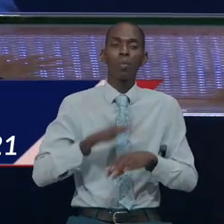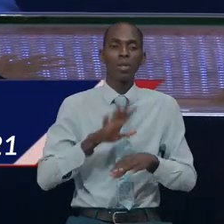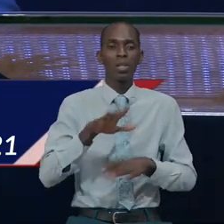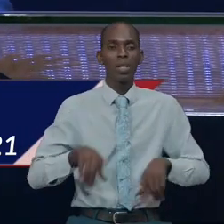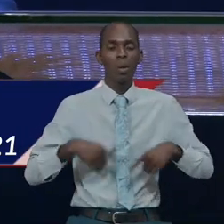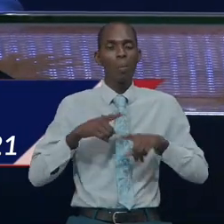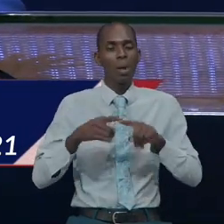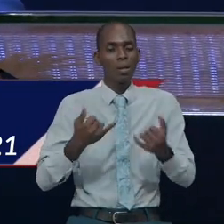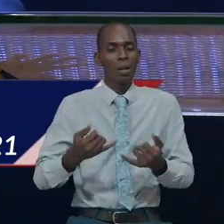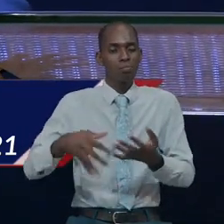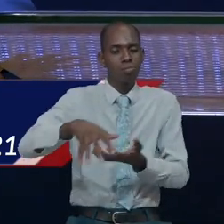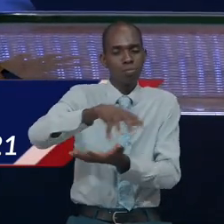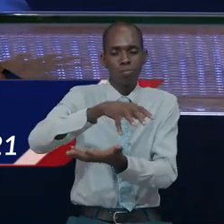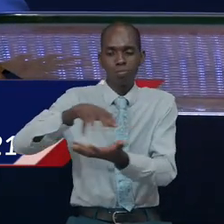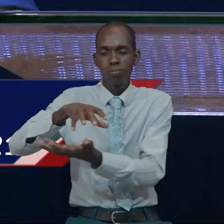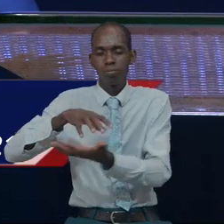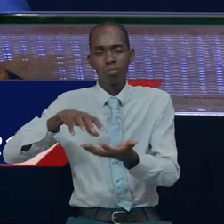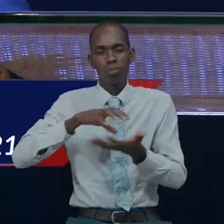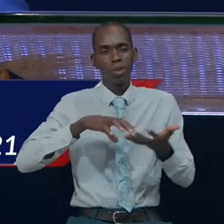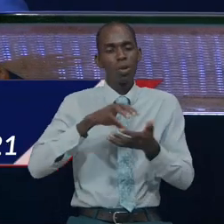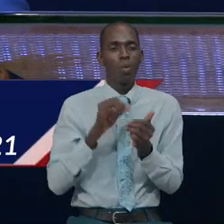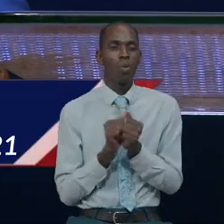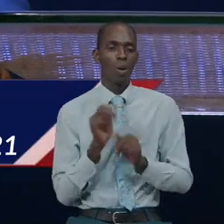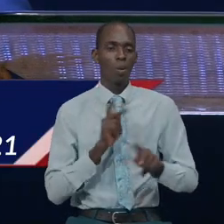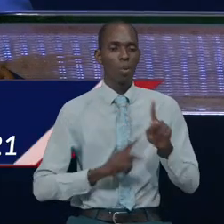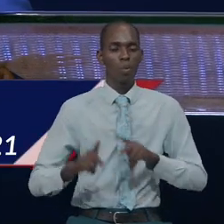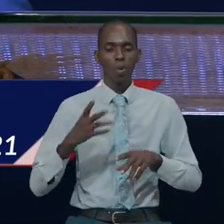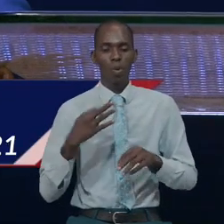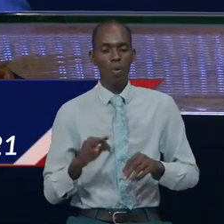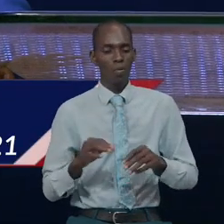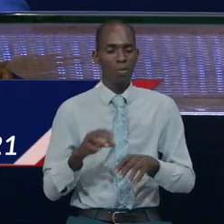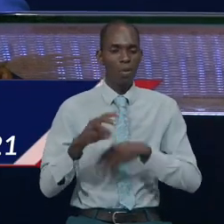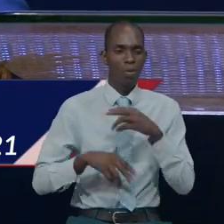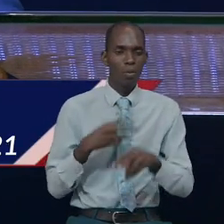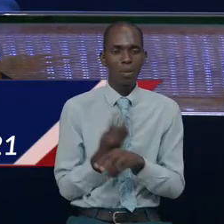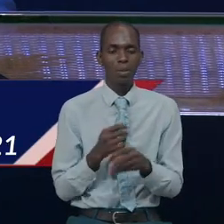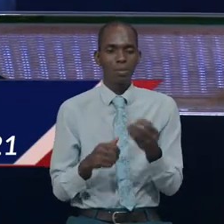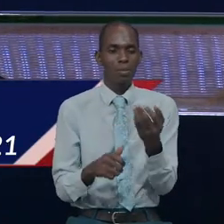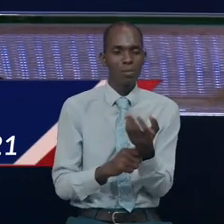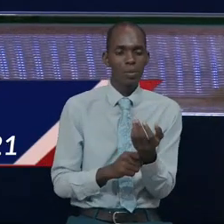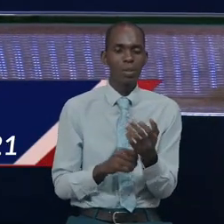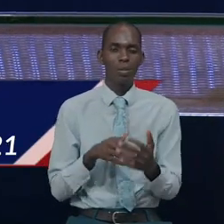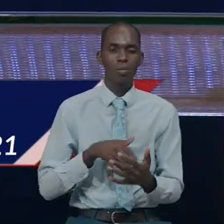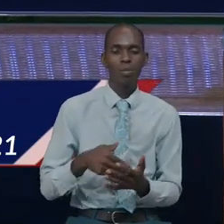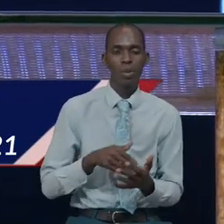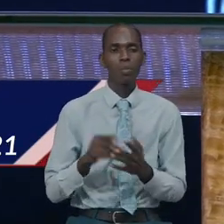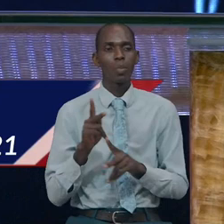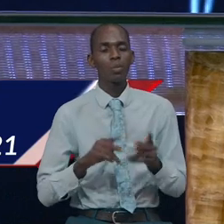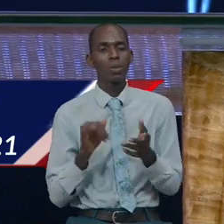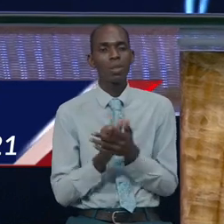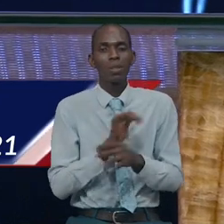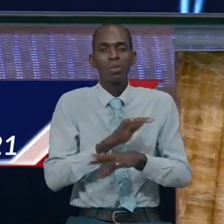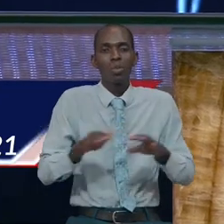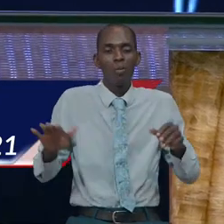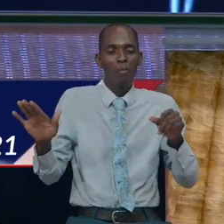with others. They mixed with the people of flesh and the people that are feeble and the people that do not fully